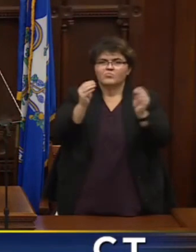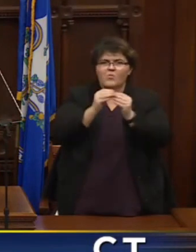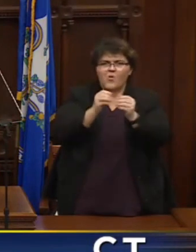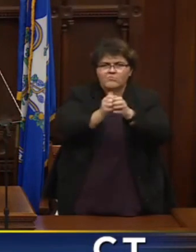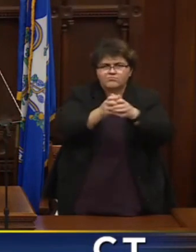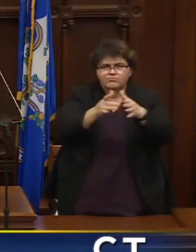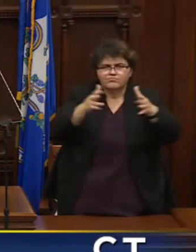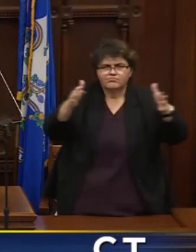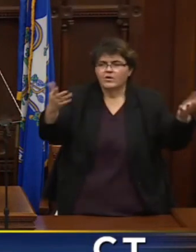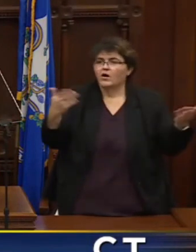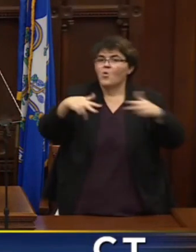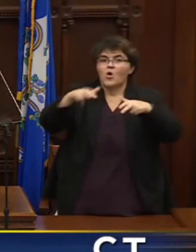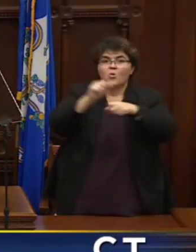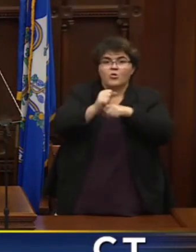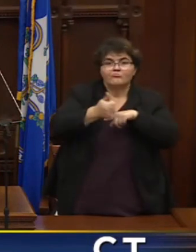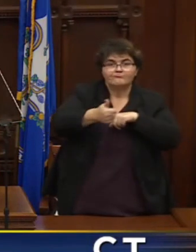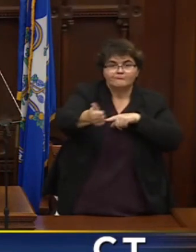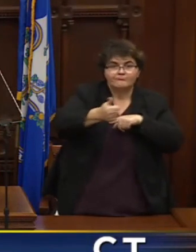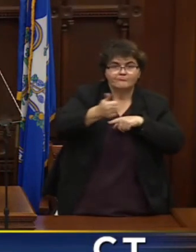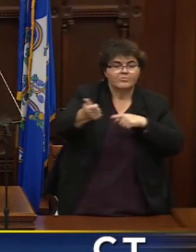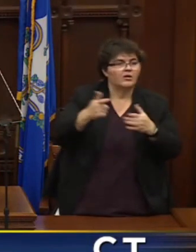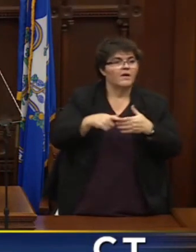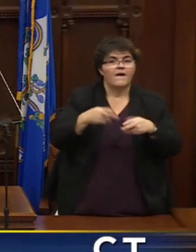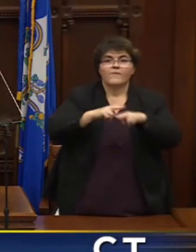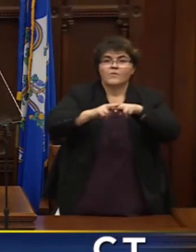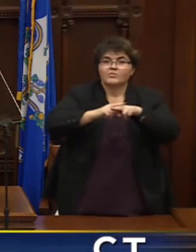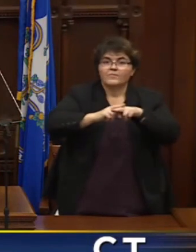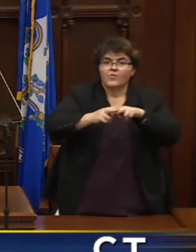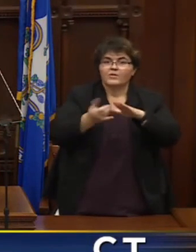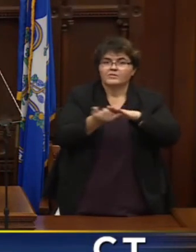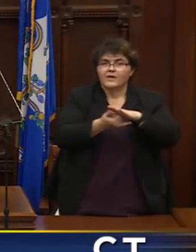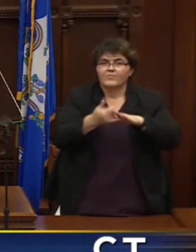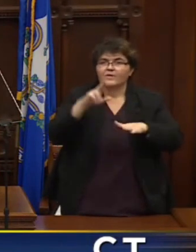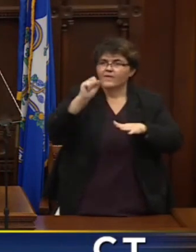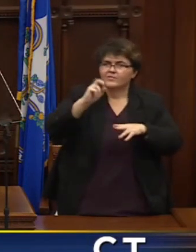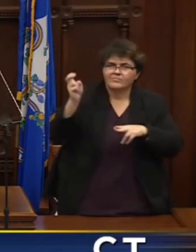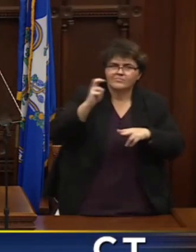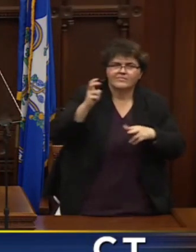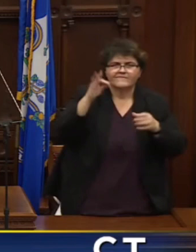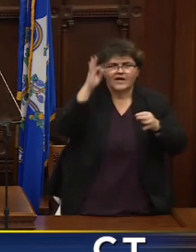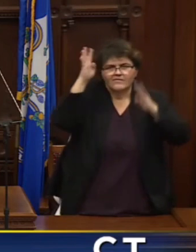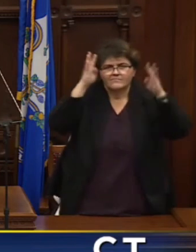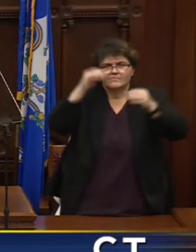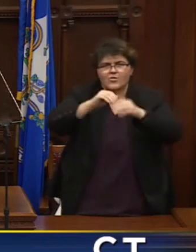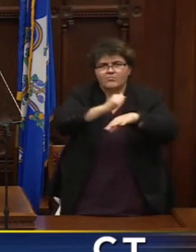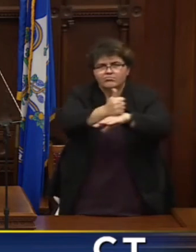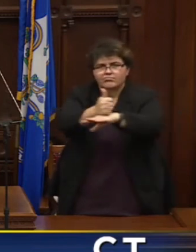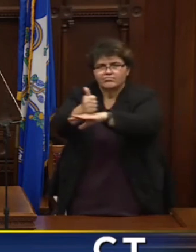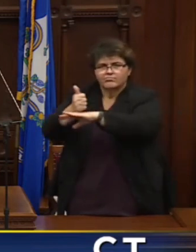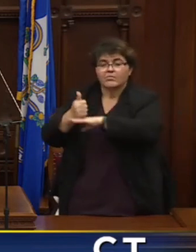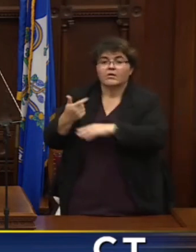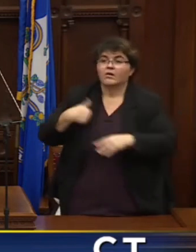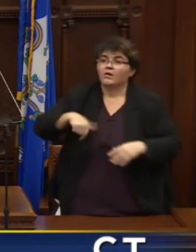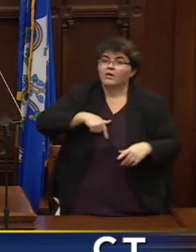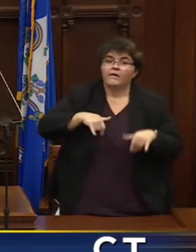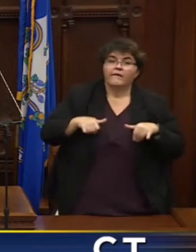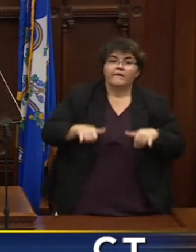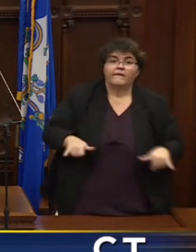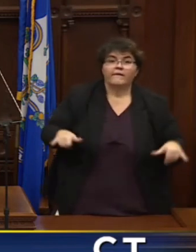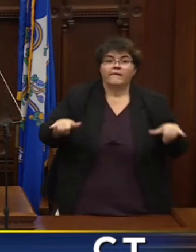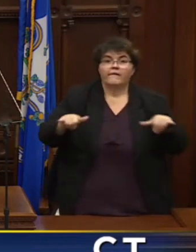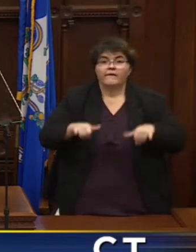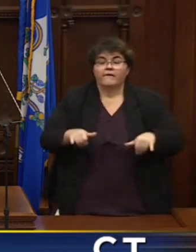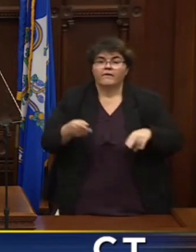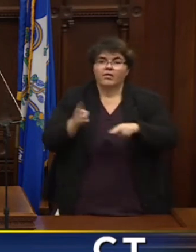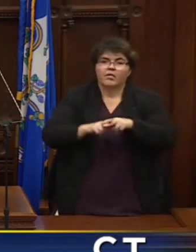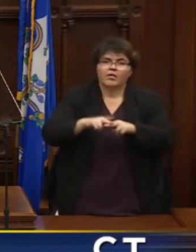public transit. And you know what that means? You've heard me say it over and over again. I don't want more taxes, but I don't